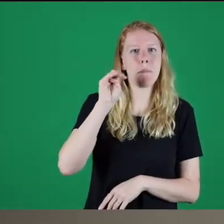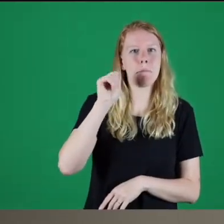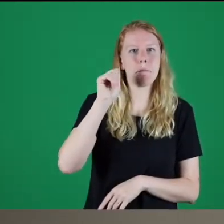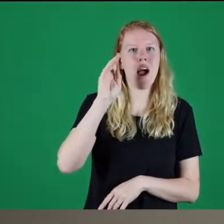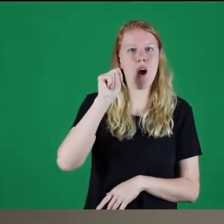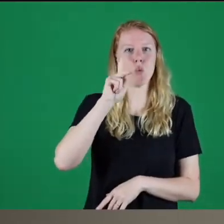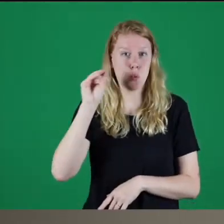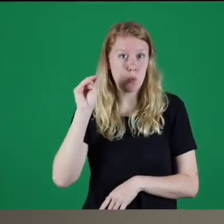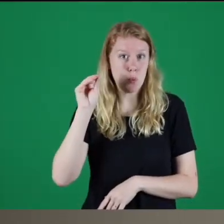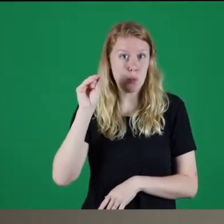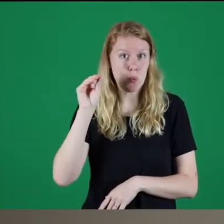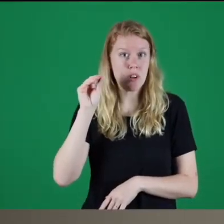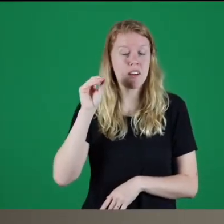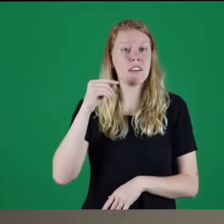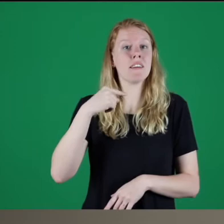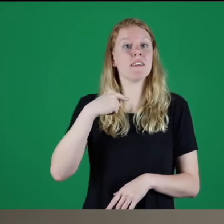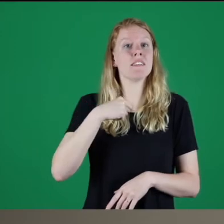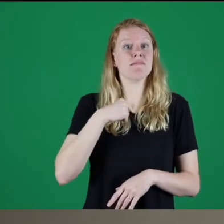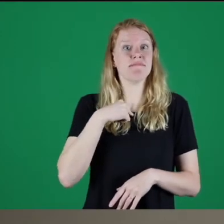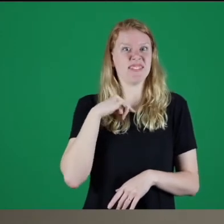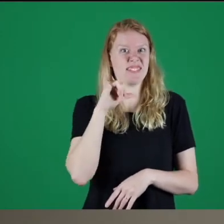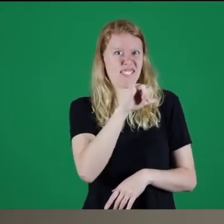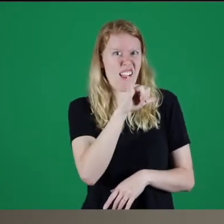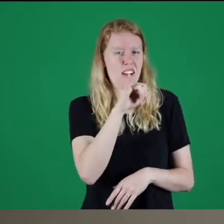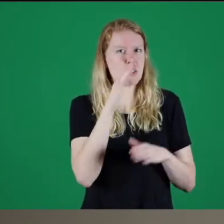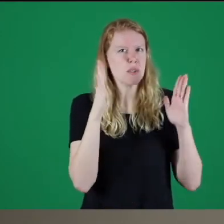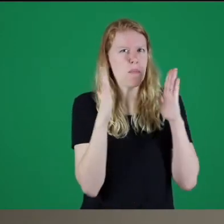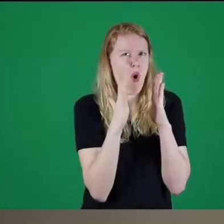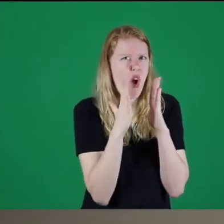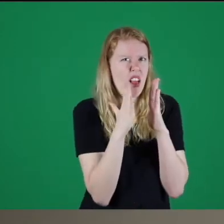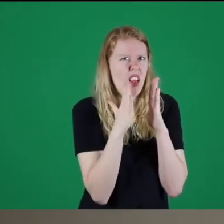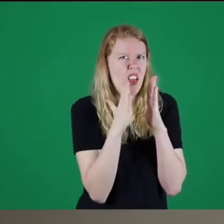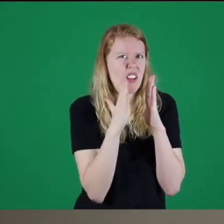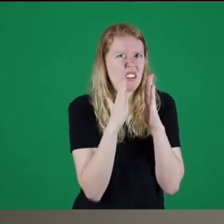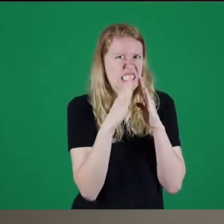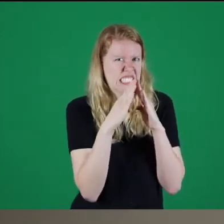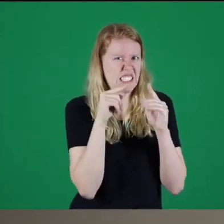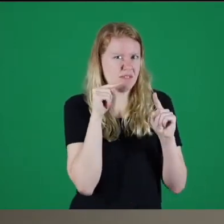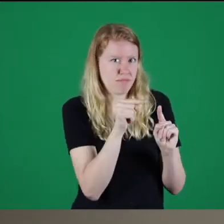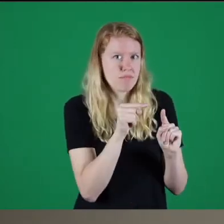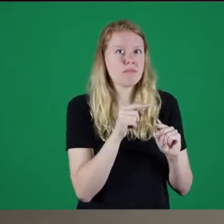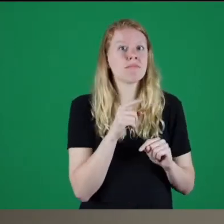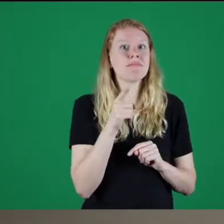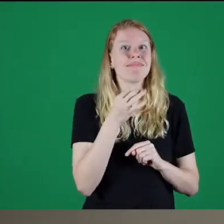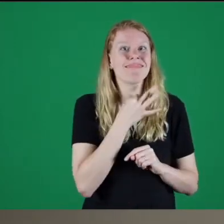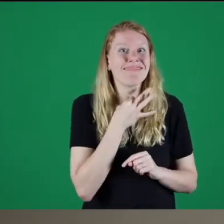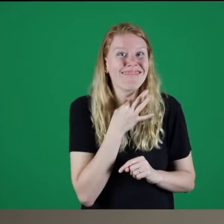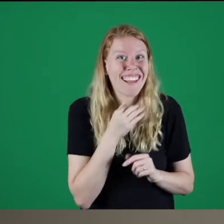Intomikorobugu. I know. Okay, I'll put it on the screen. I know you want to know how to spell it. Some of you want to say